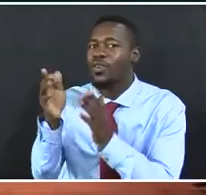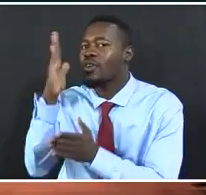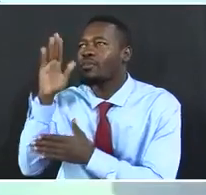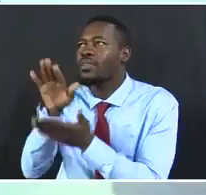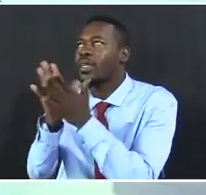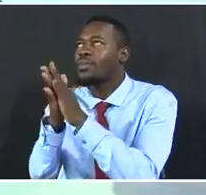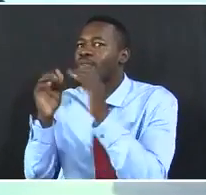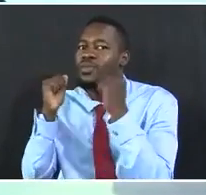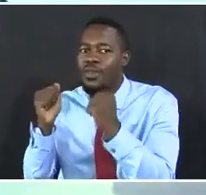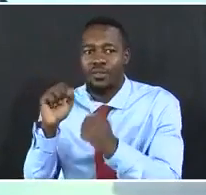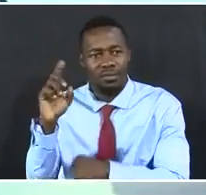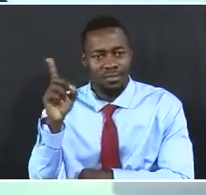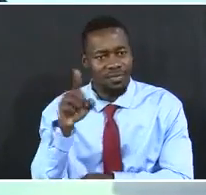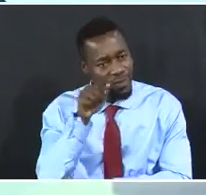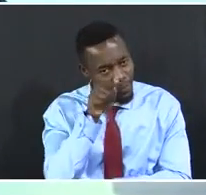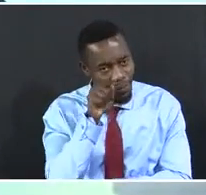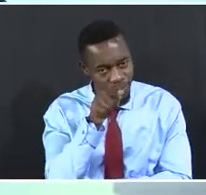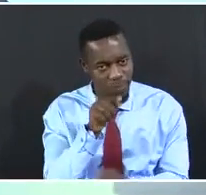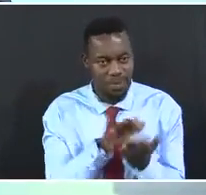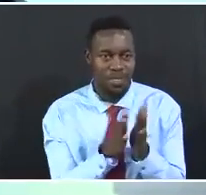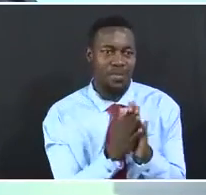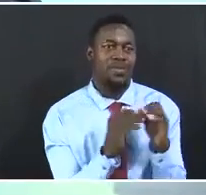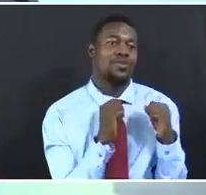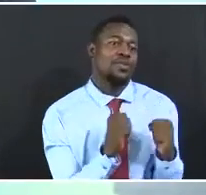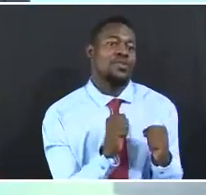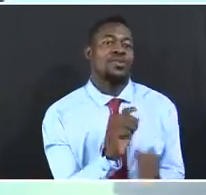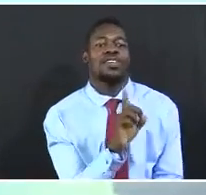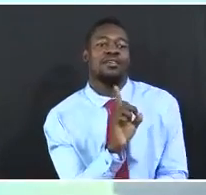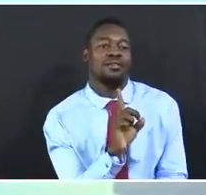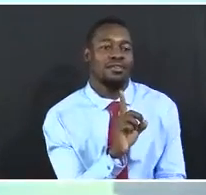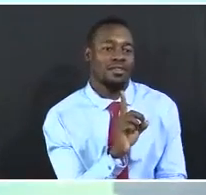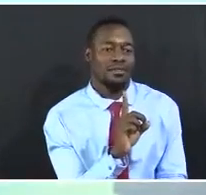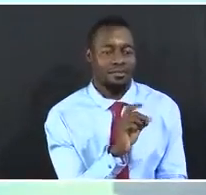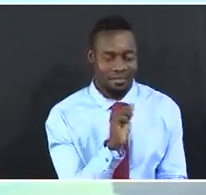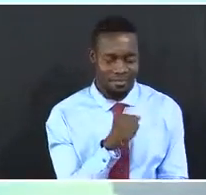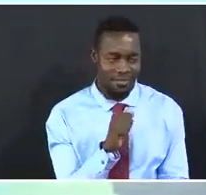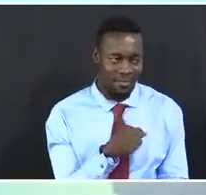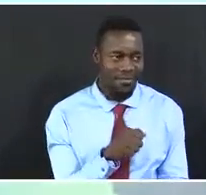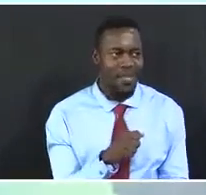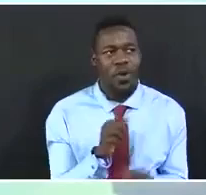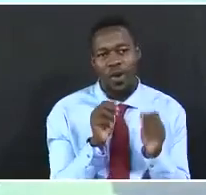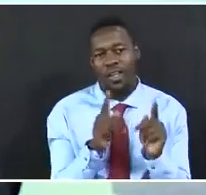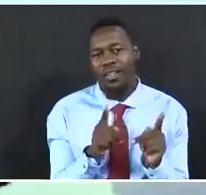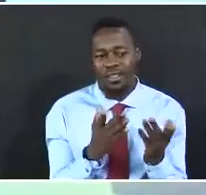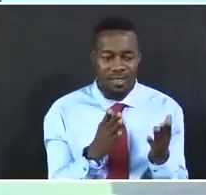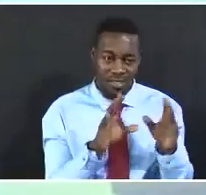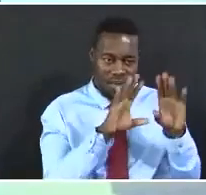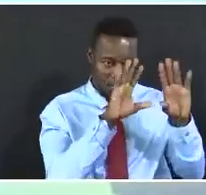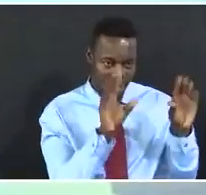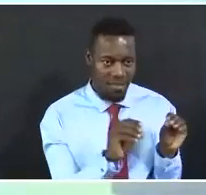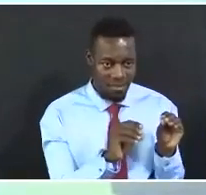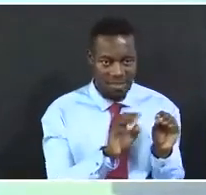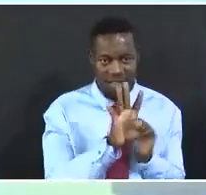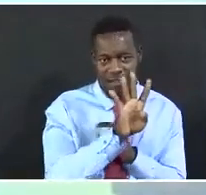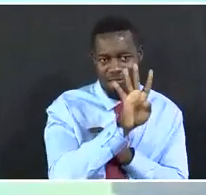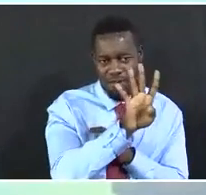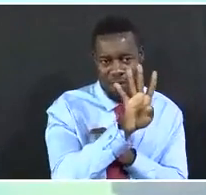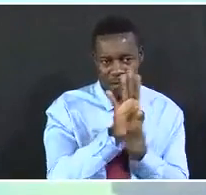Savior. Friends, I want just to address four characteristics as we close. Four